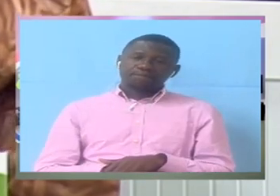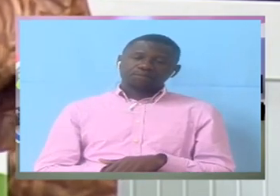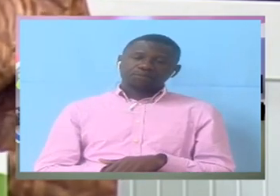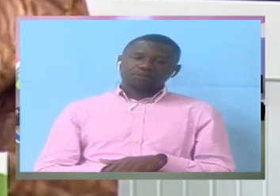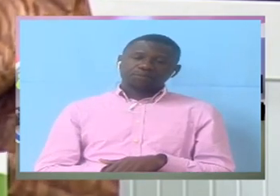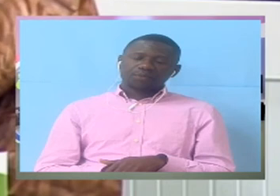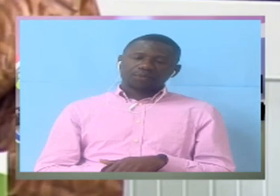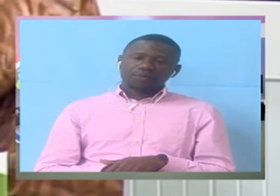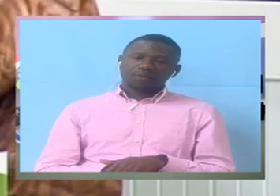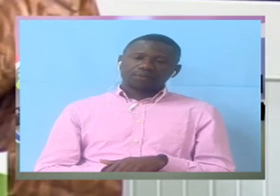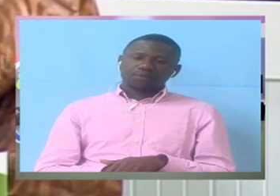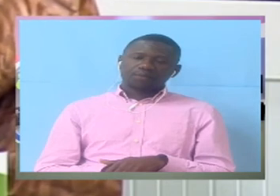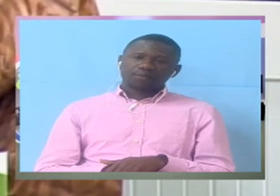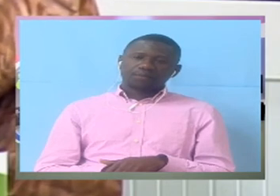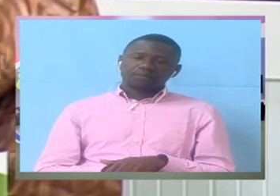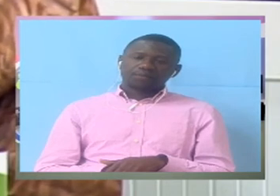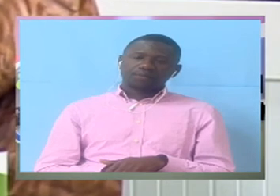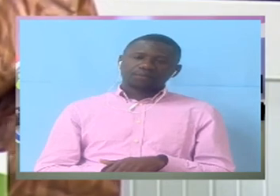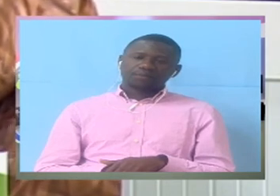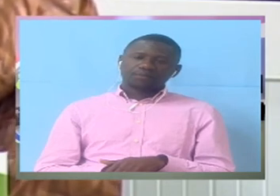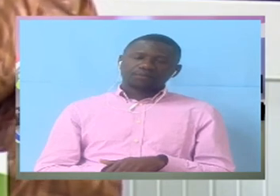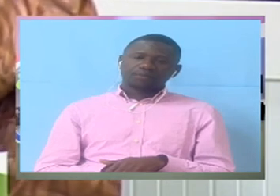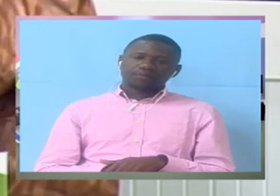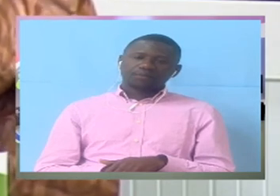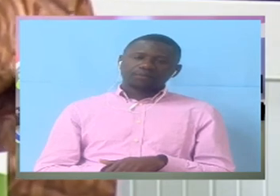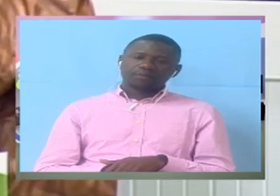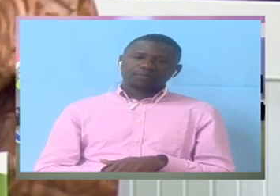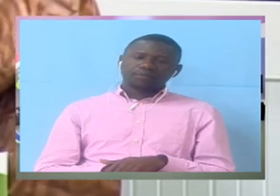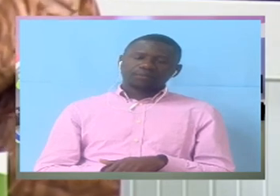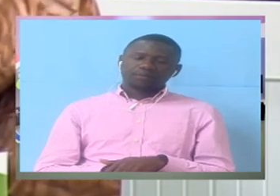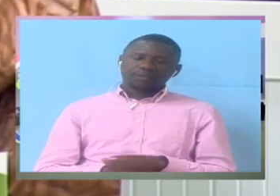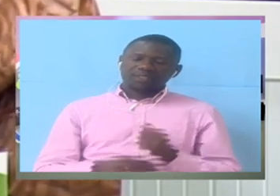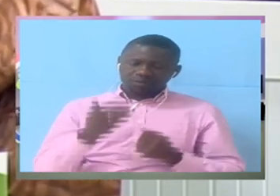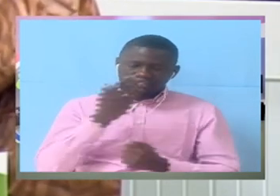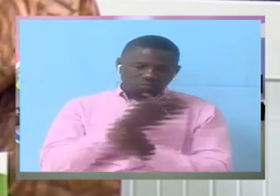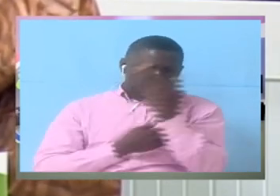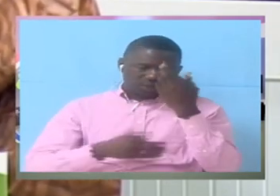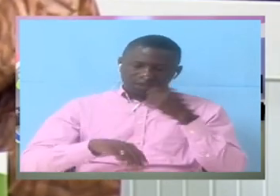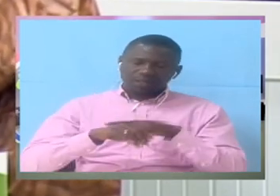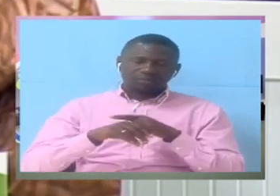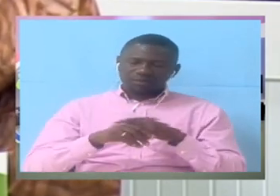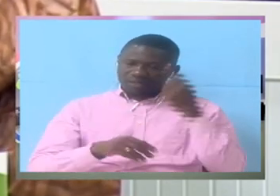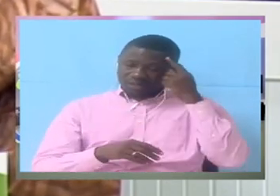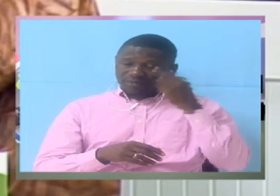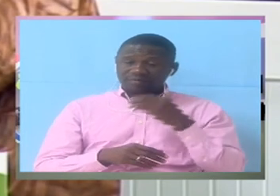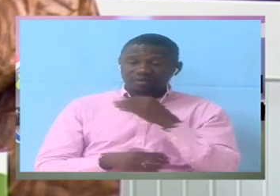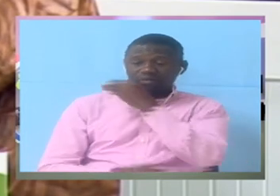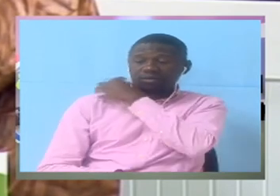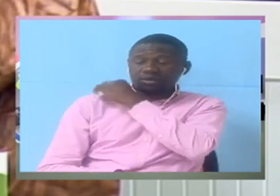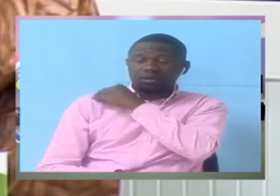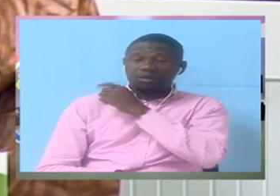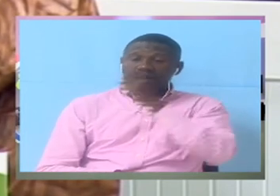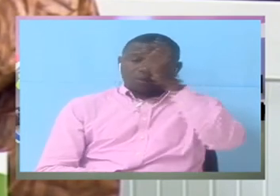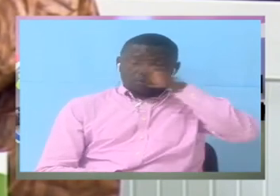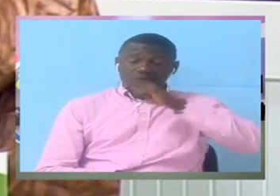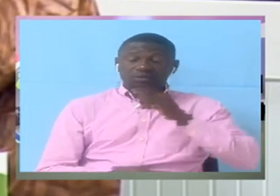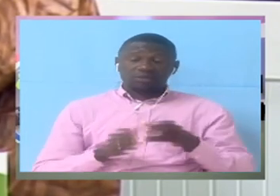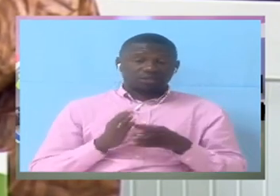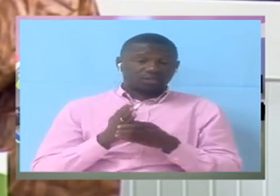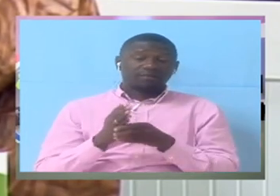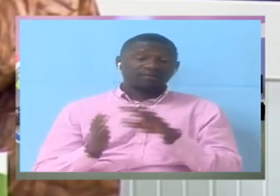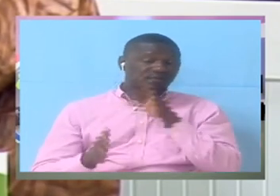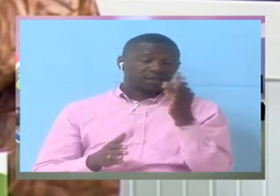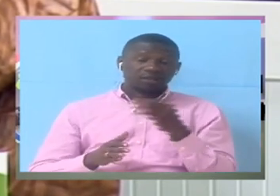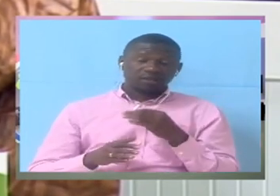for general for ila police commander and for mobile mode. The morning time, I think it's the general or police commander, but it's a